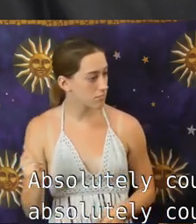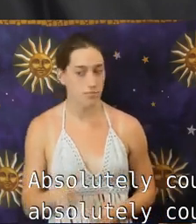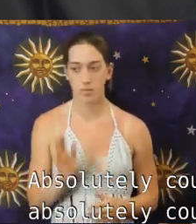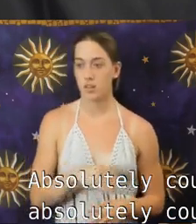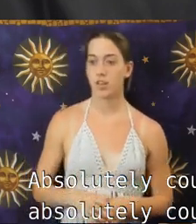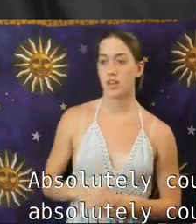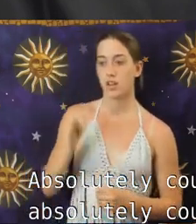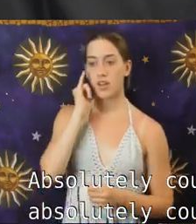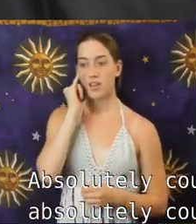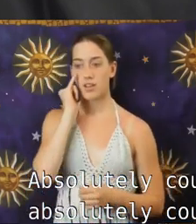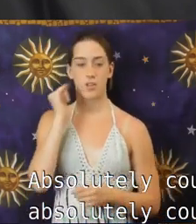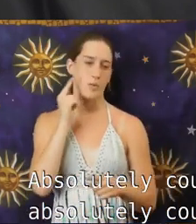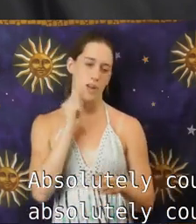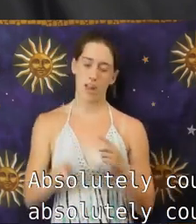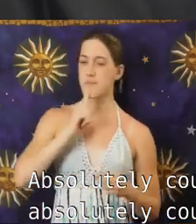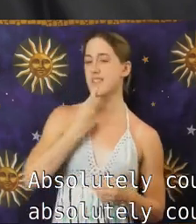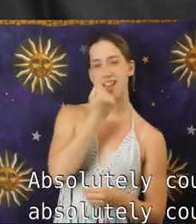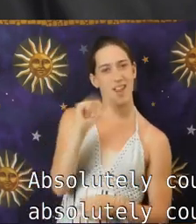Yeah, Tigers?